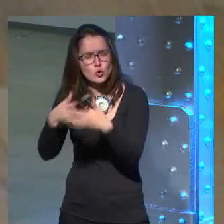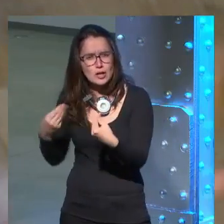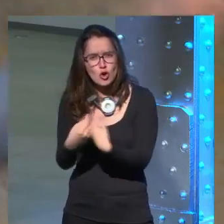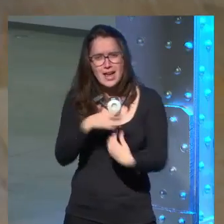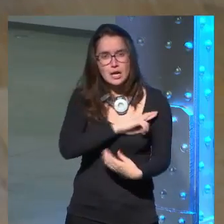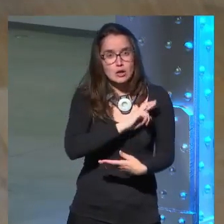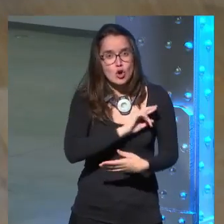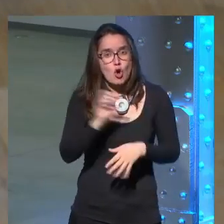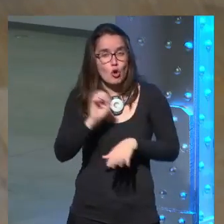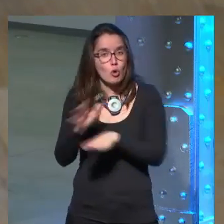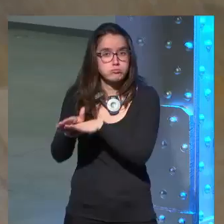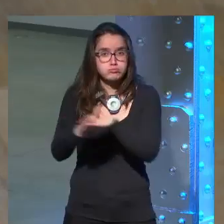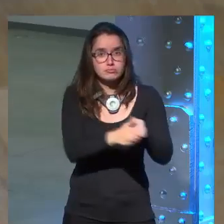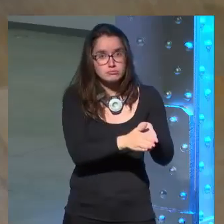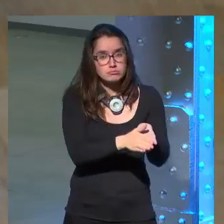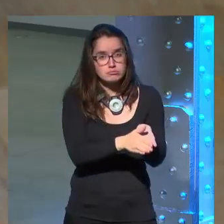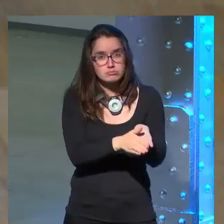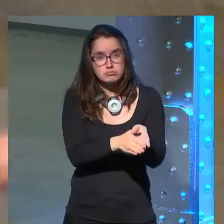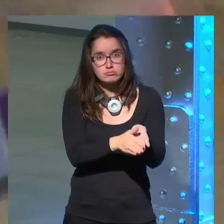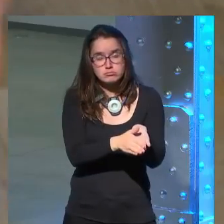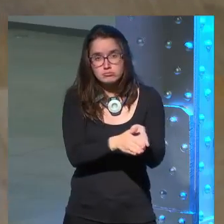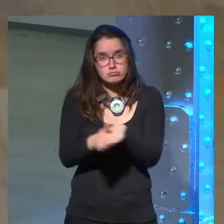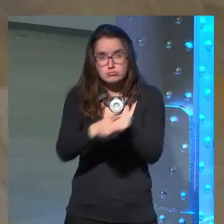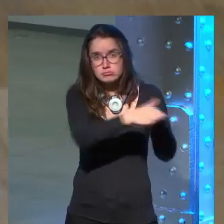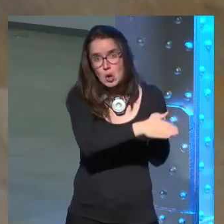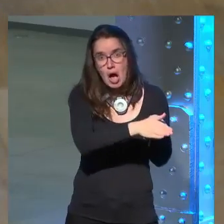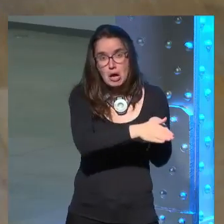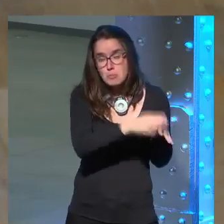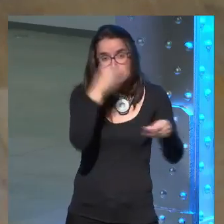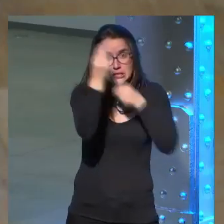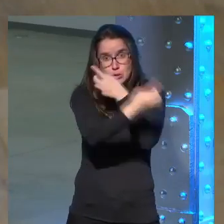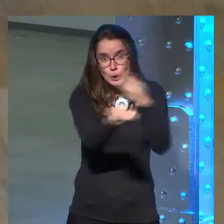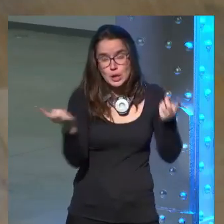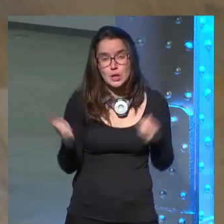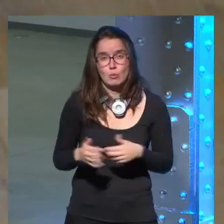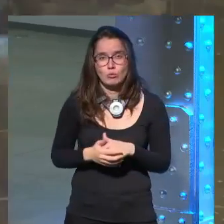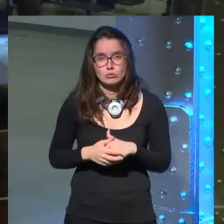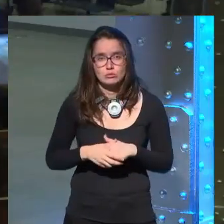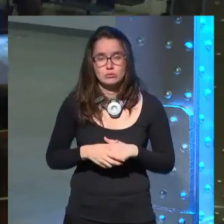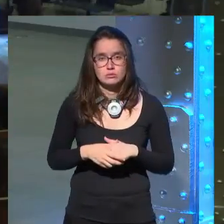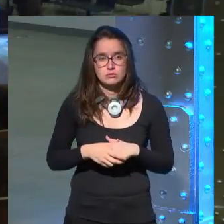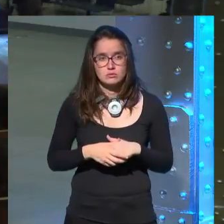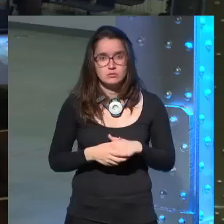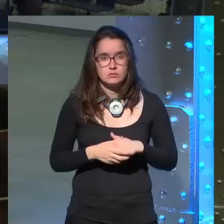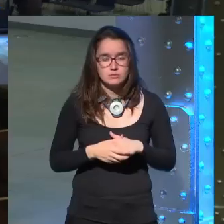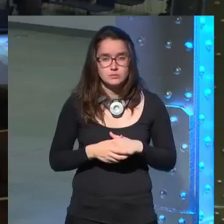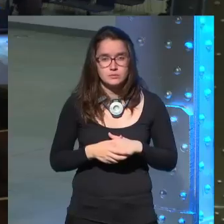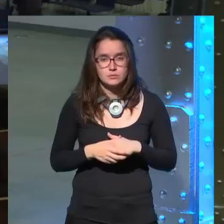in that friction with religion, or should we leave religion to our beliefs?